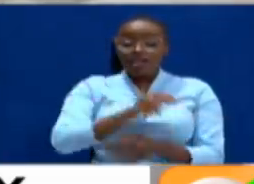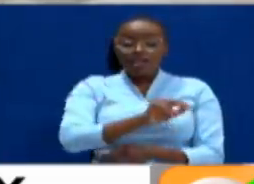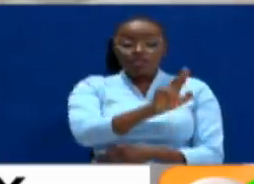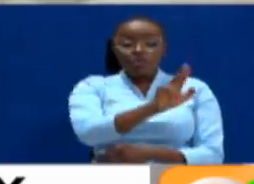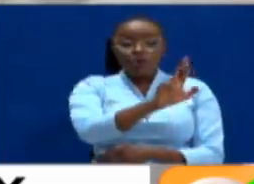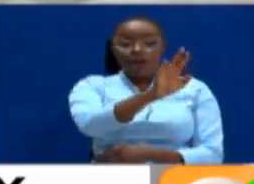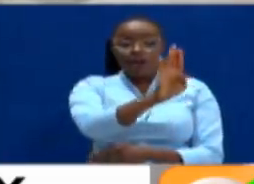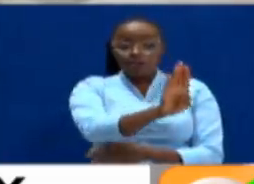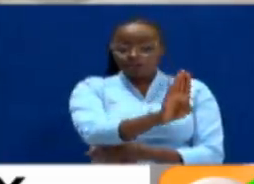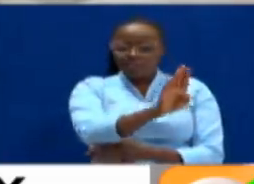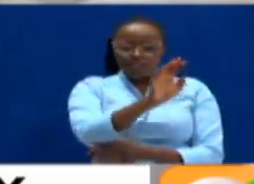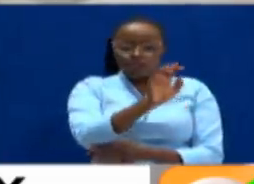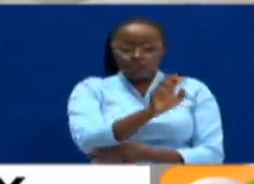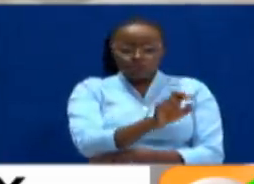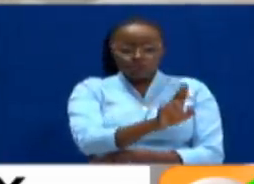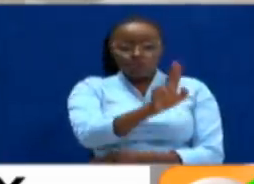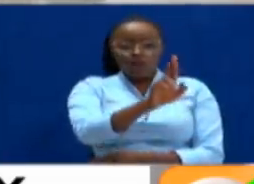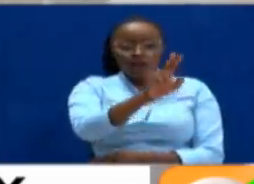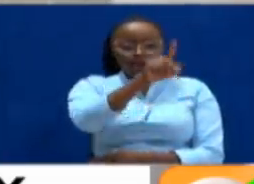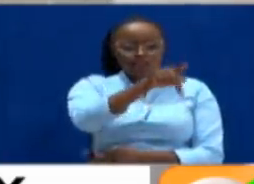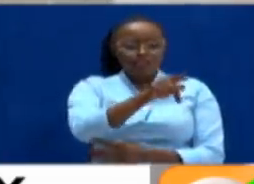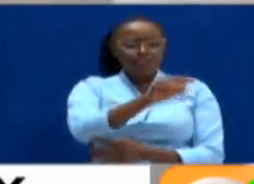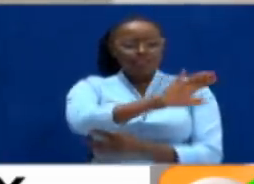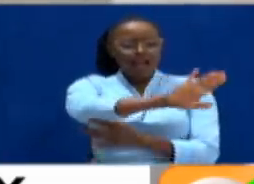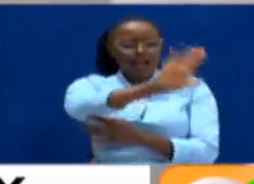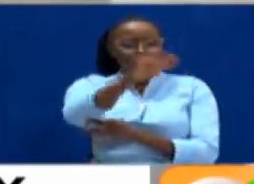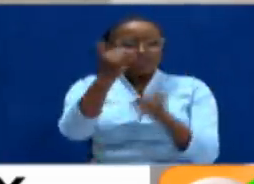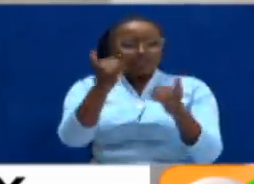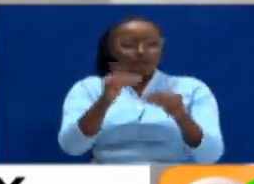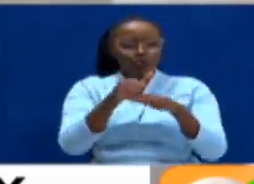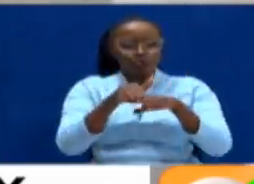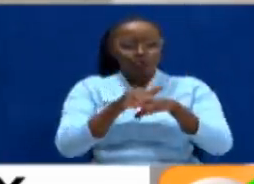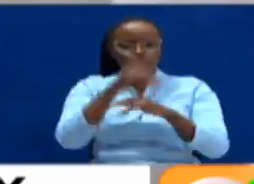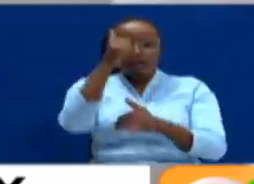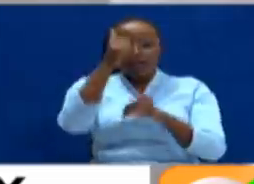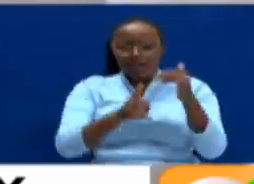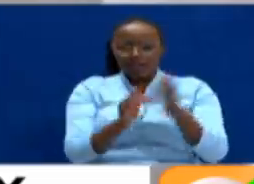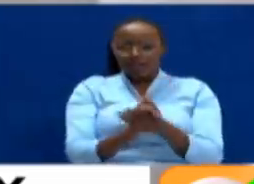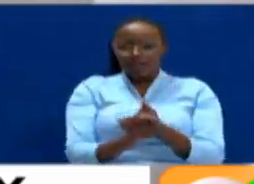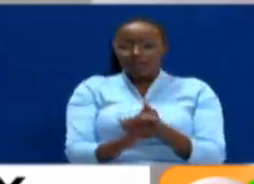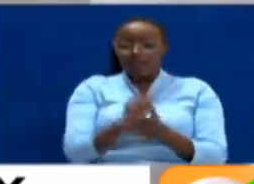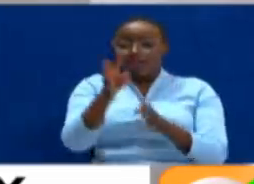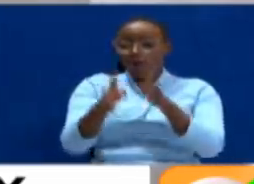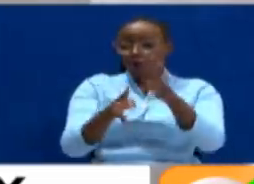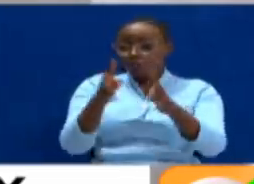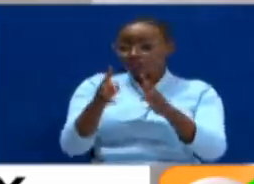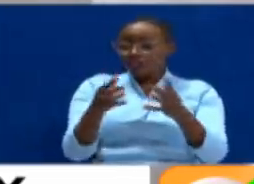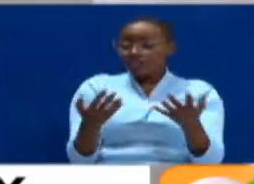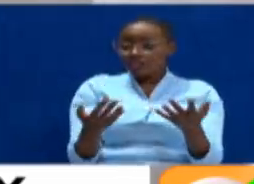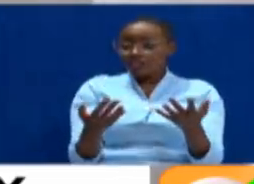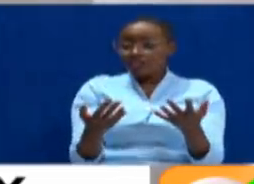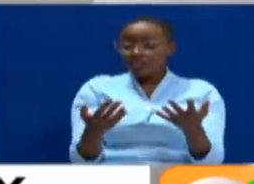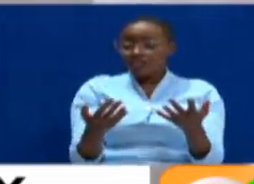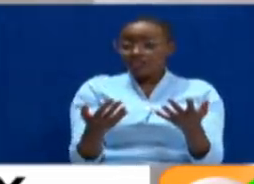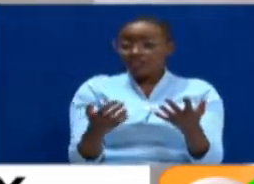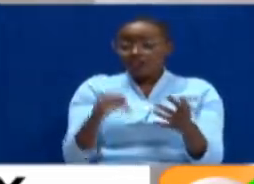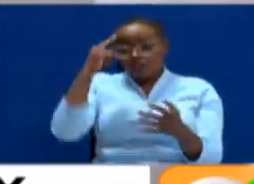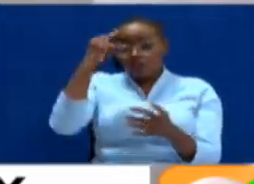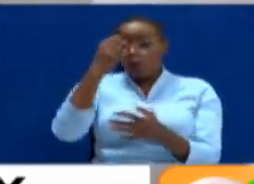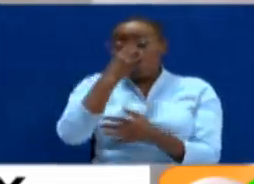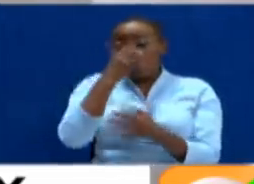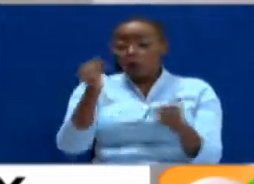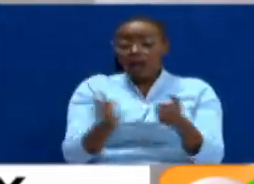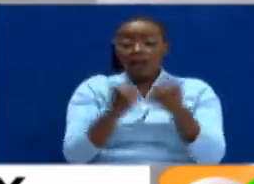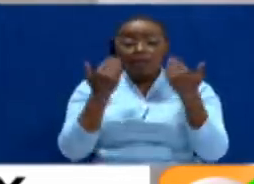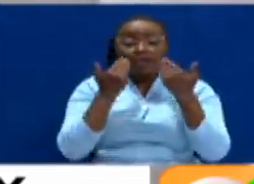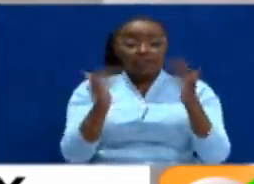URP coming back. Basically, it's ended. This is Kasarani for William Ruto. It's